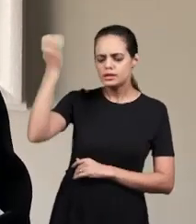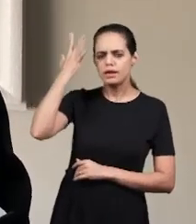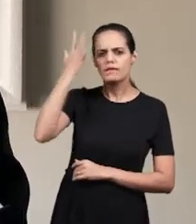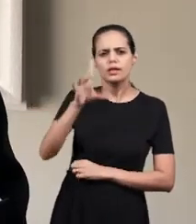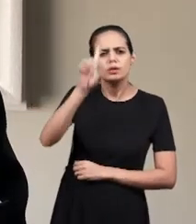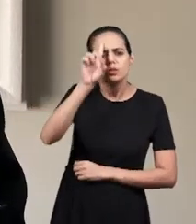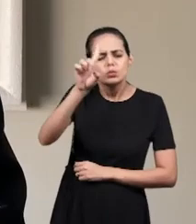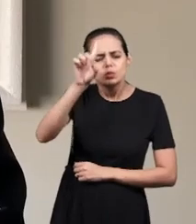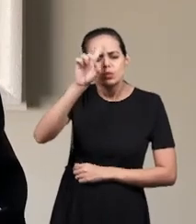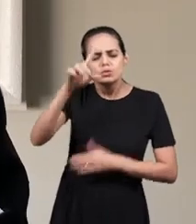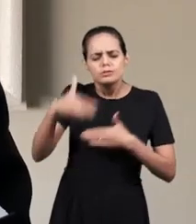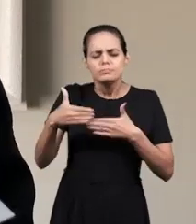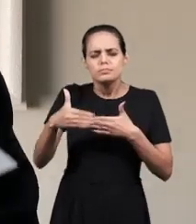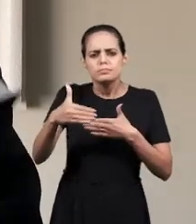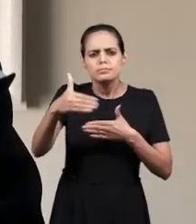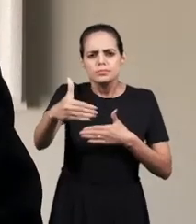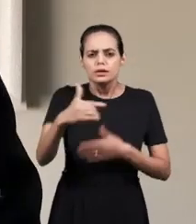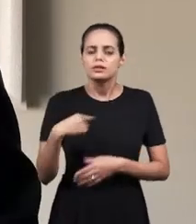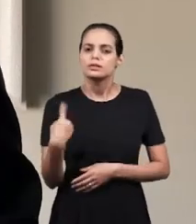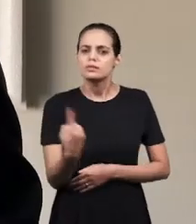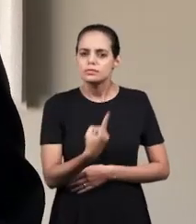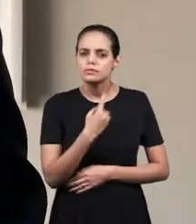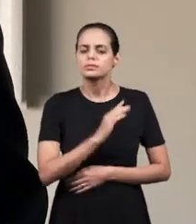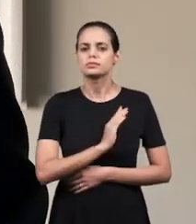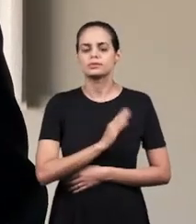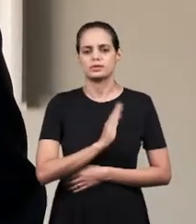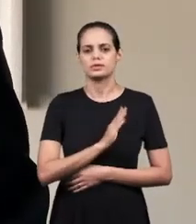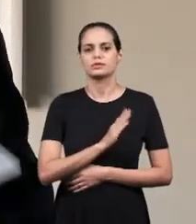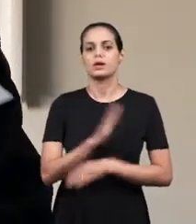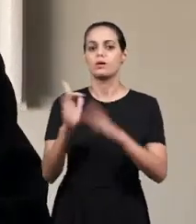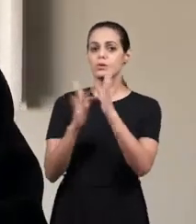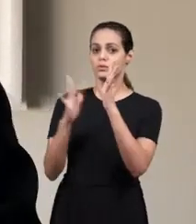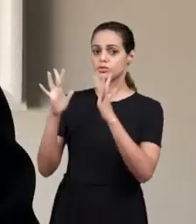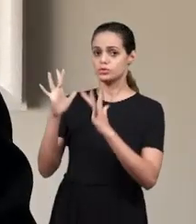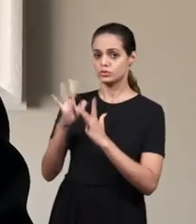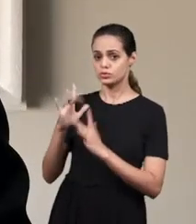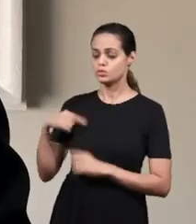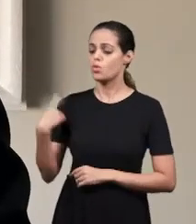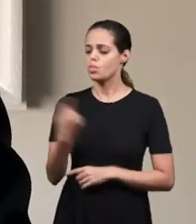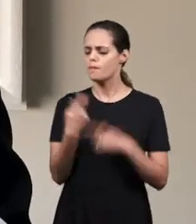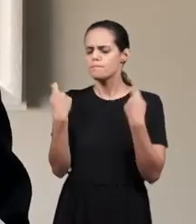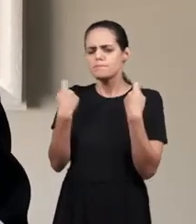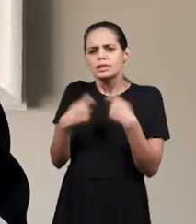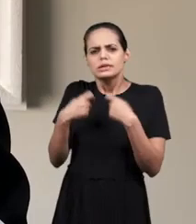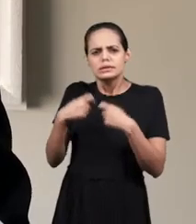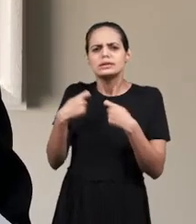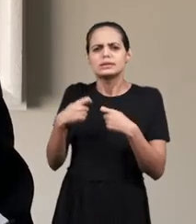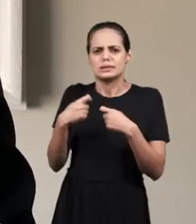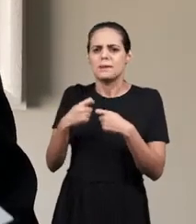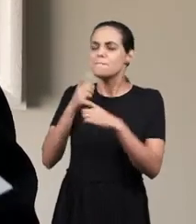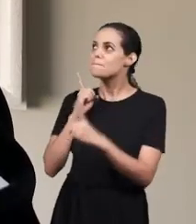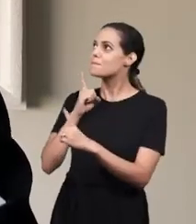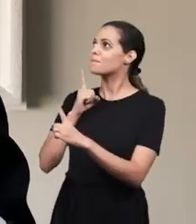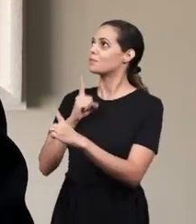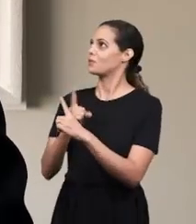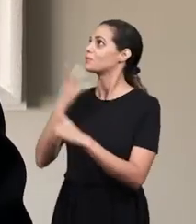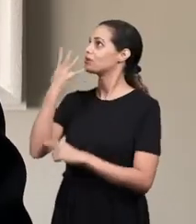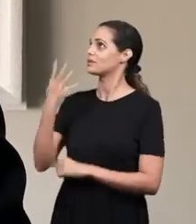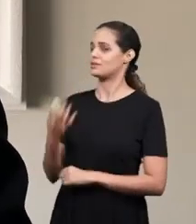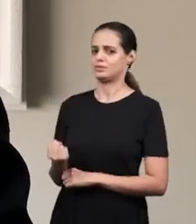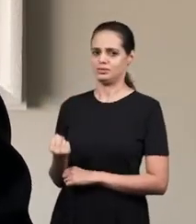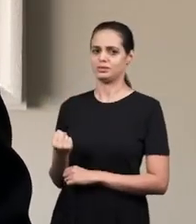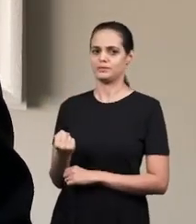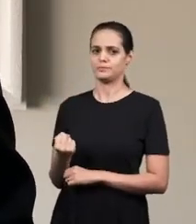is the Jesus that we need to find, that every man needs to find. Because truly, every man